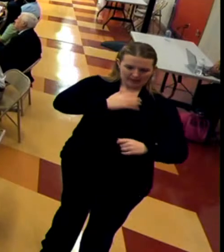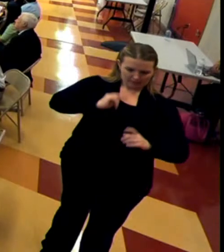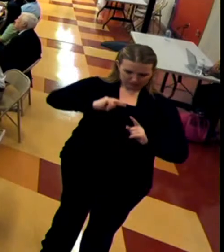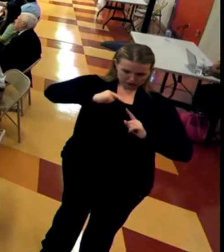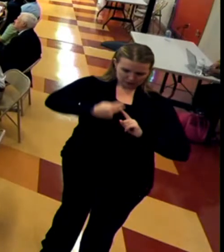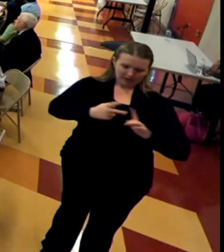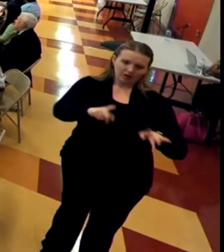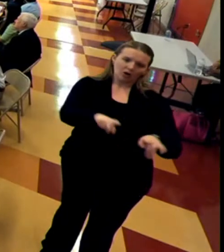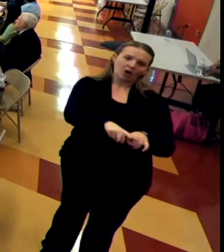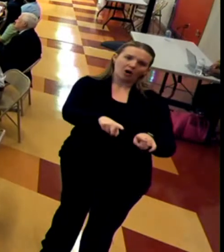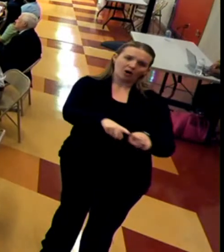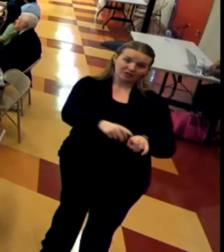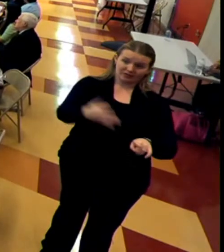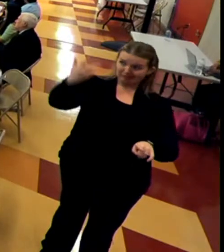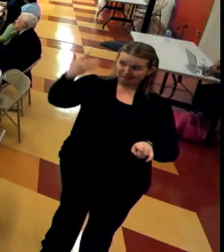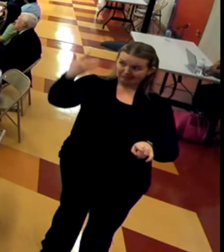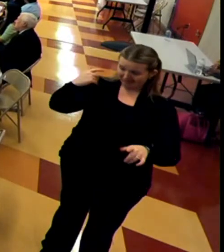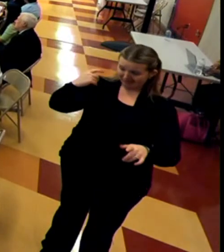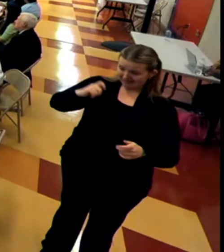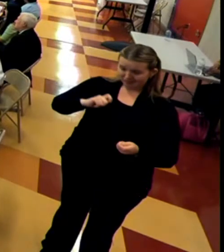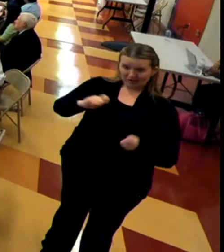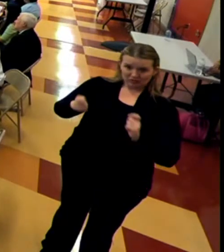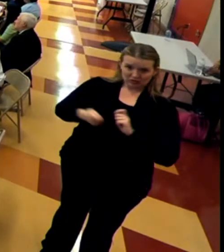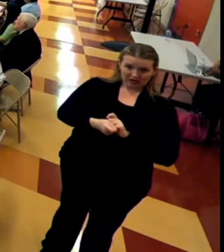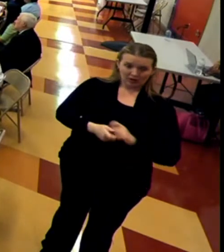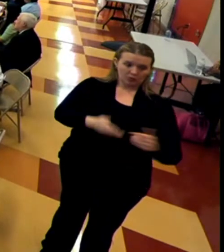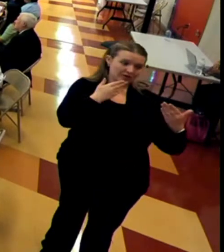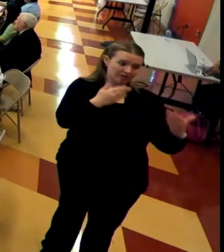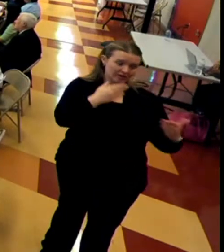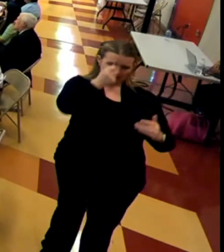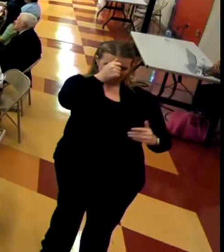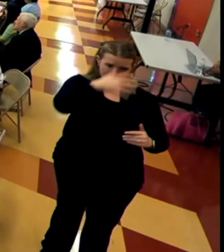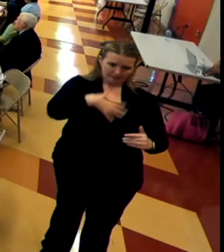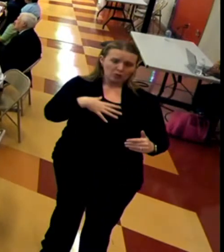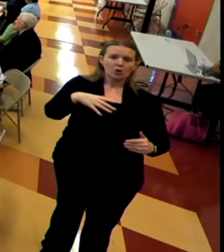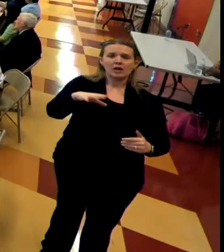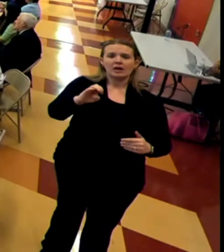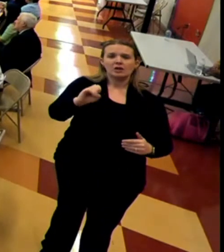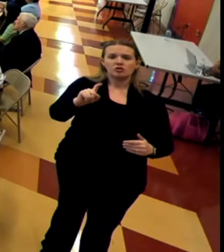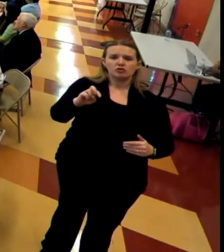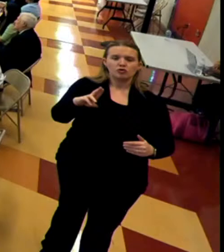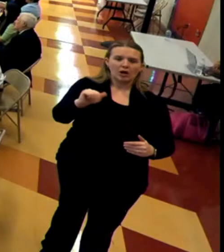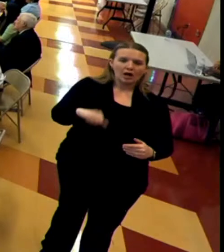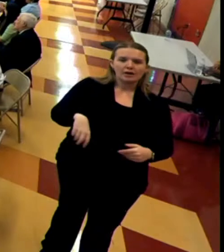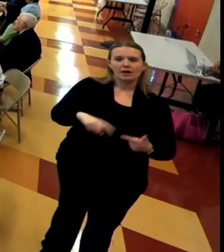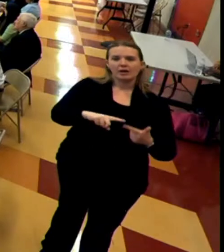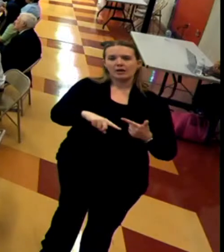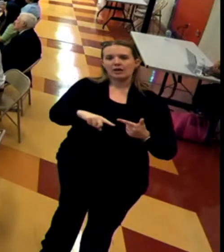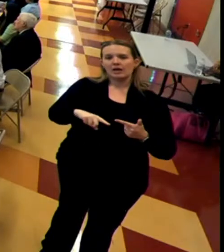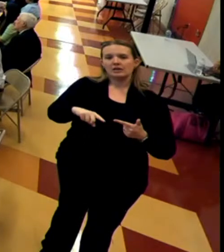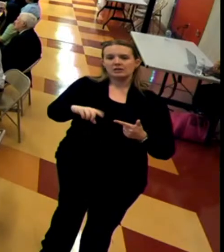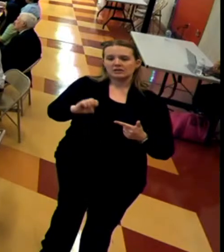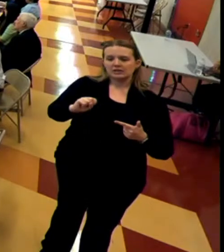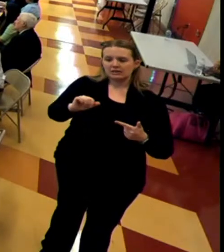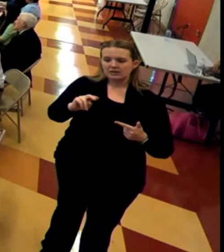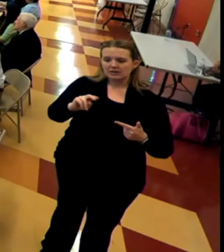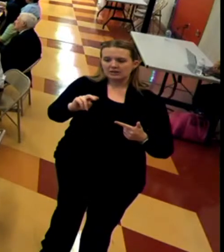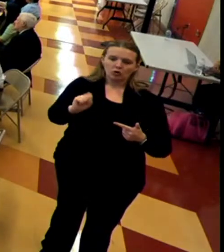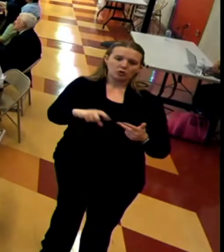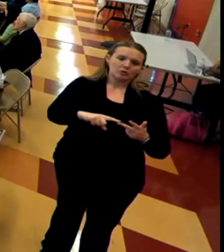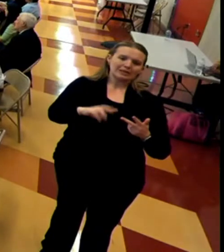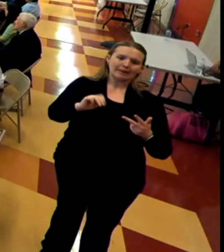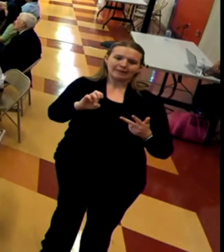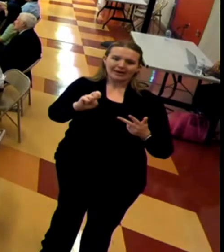perspective too from that day. I want to thank Mr. Estrada and Mr. Mesa and Mr. Santos and everyone who came